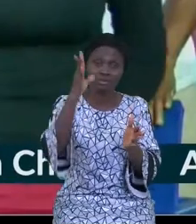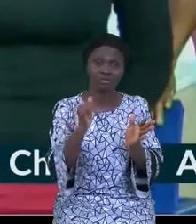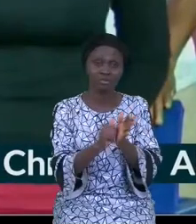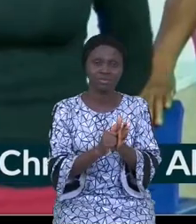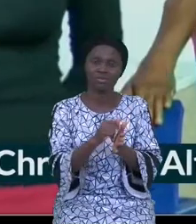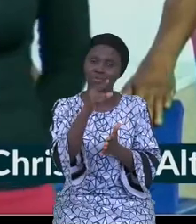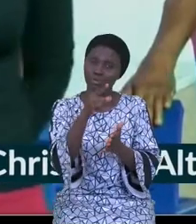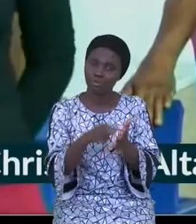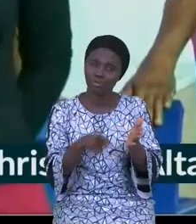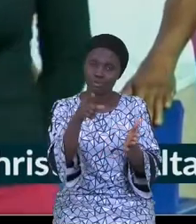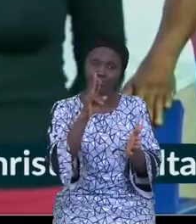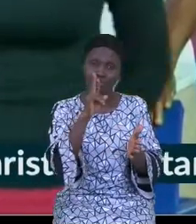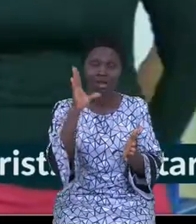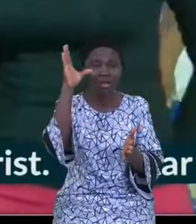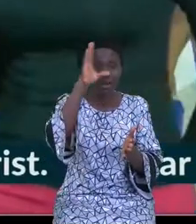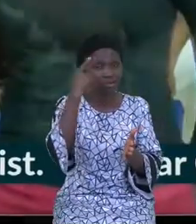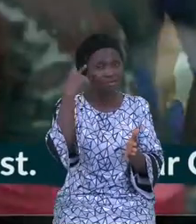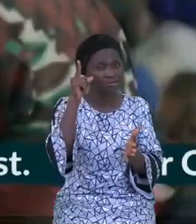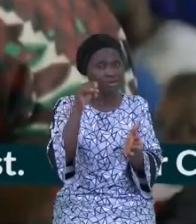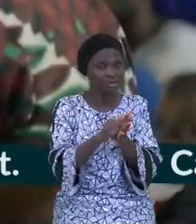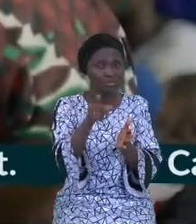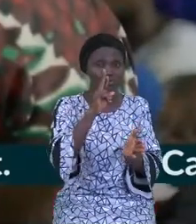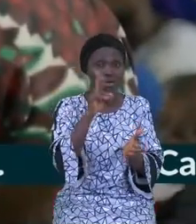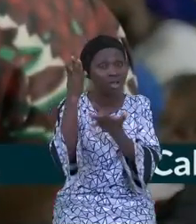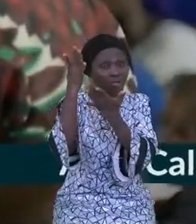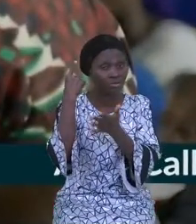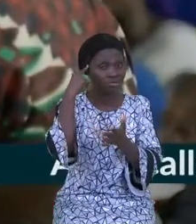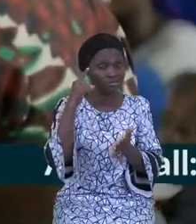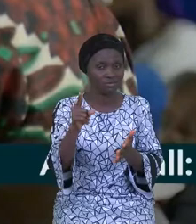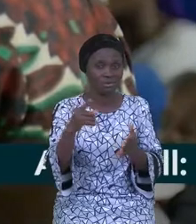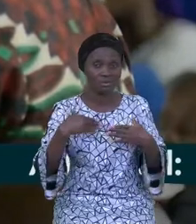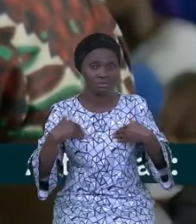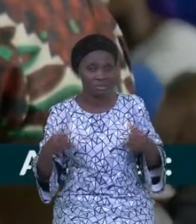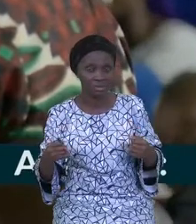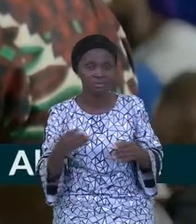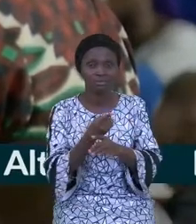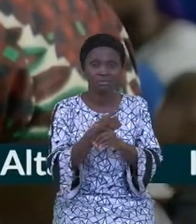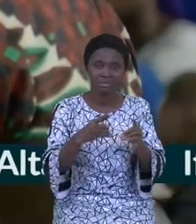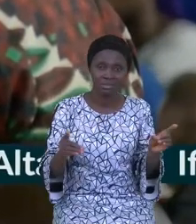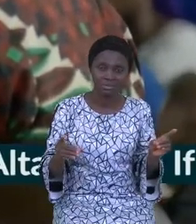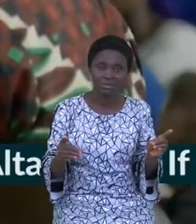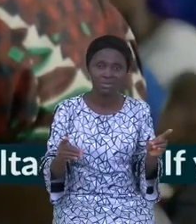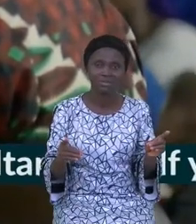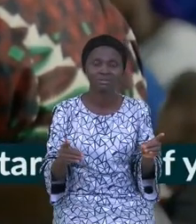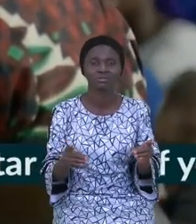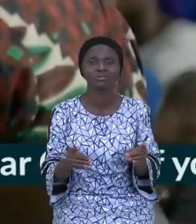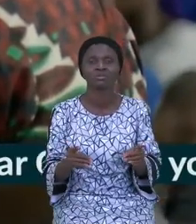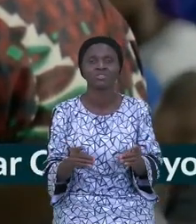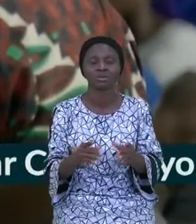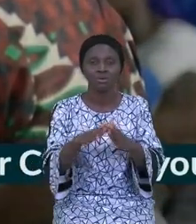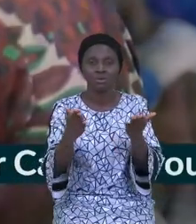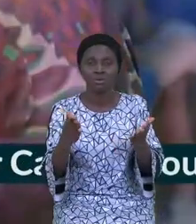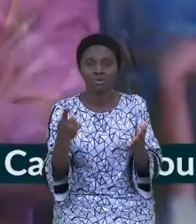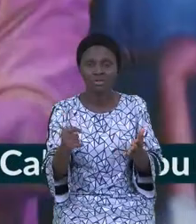for, the miracle you have been waiting for, the healings and deliverance, opening of the eyes of the